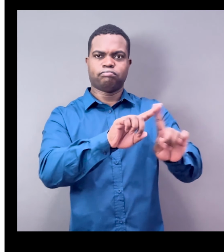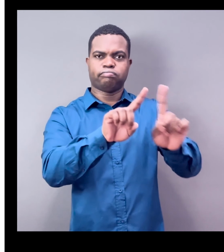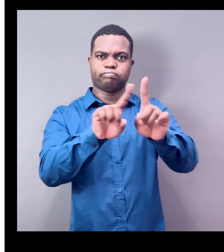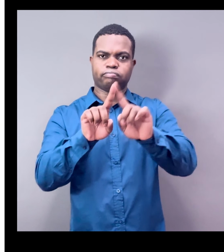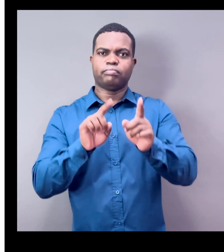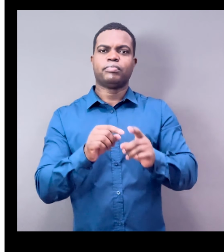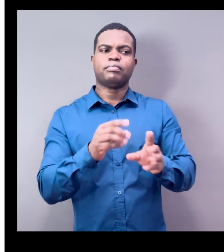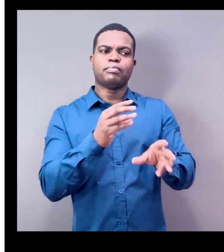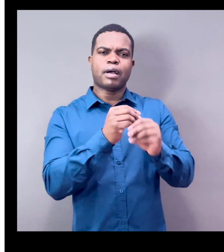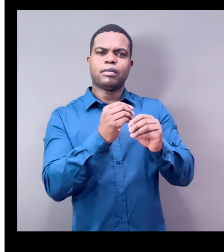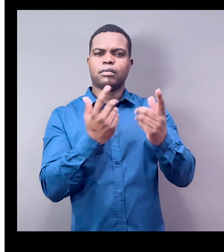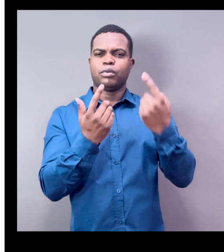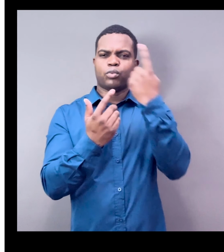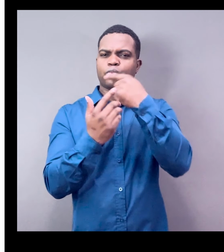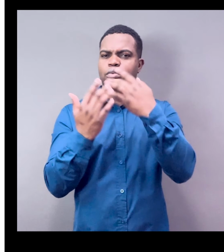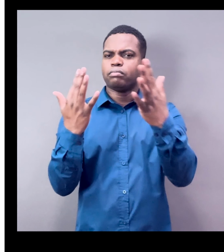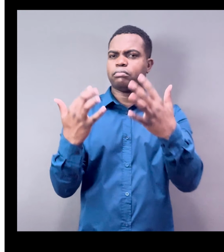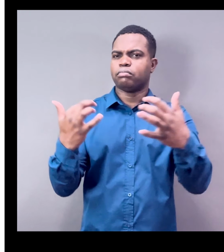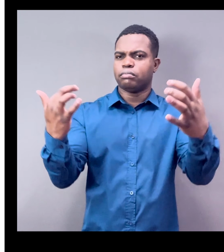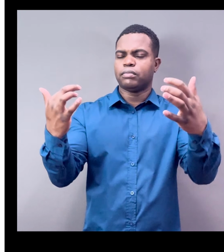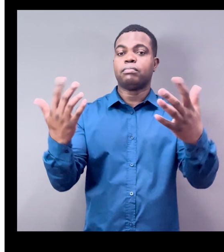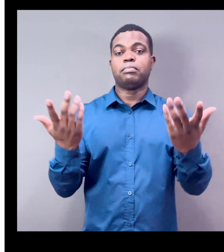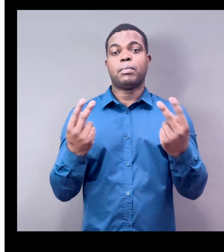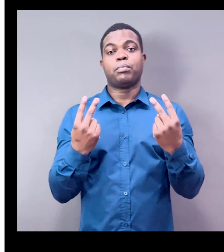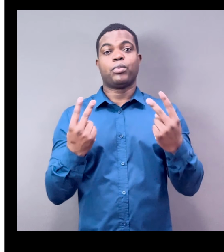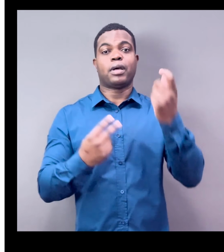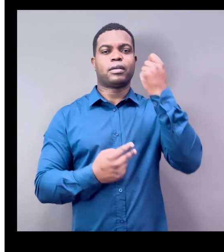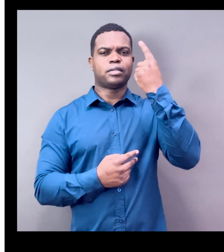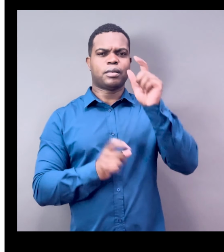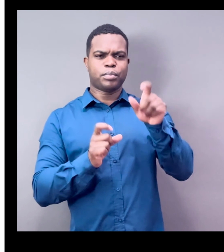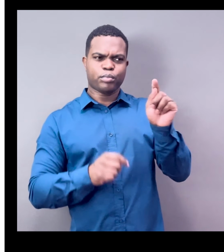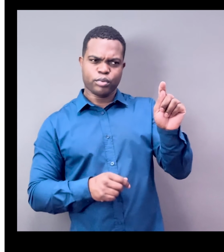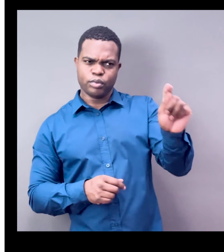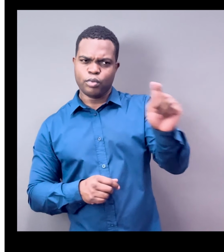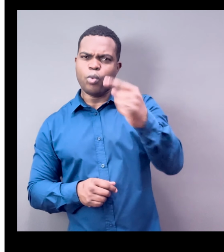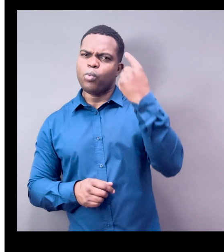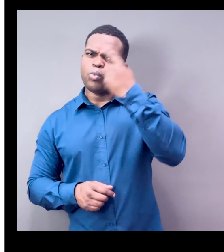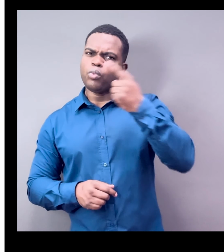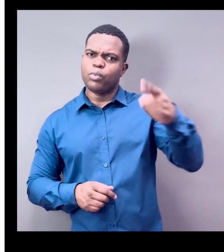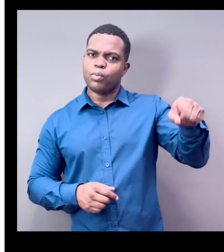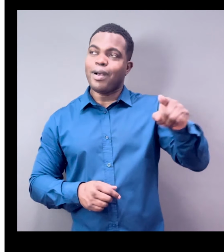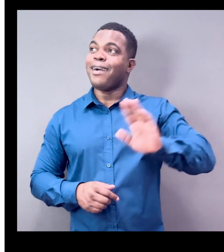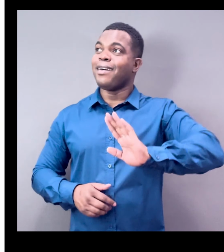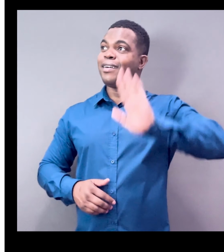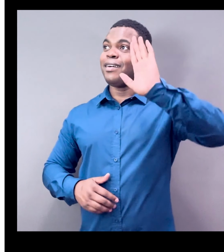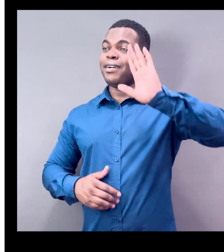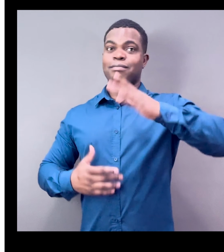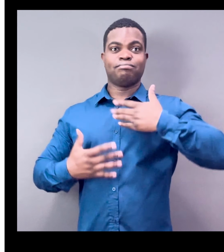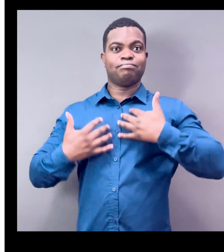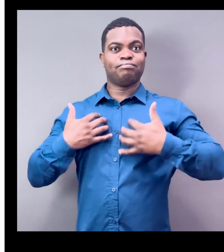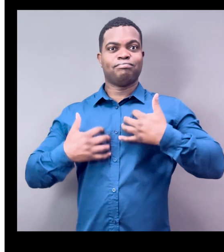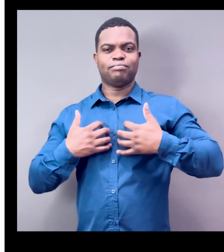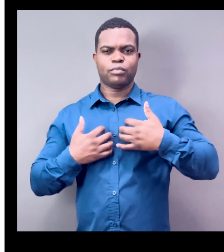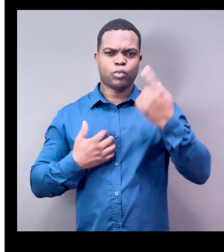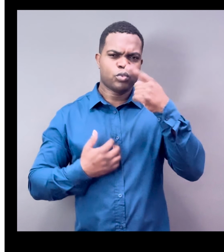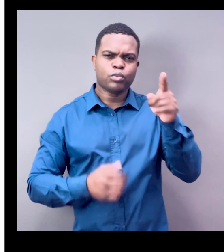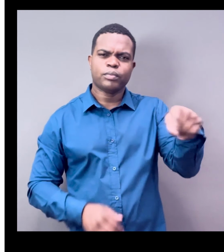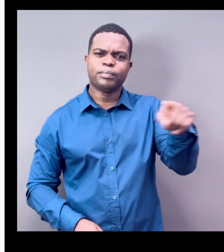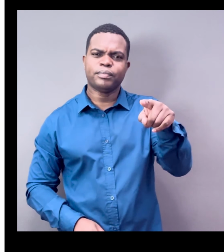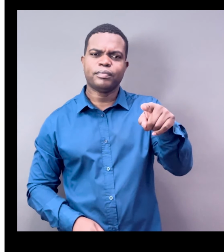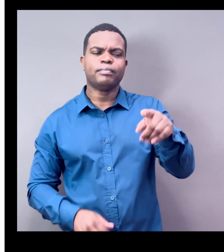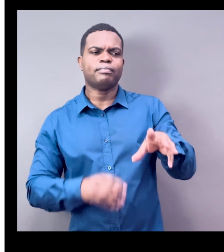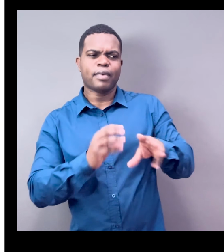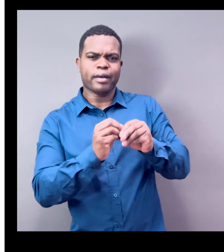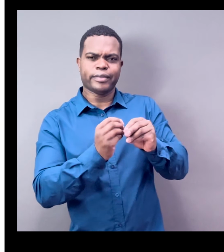engagement. It is important for you to understand who are the people that have interest in